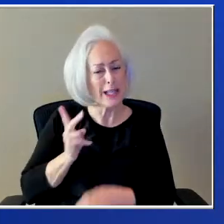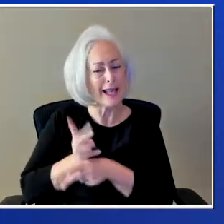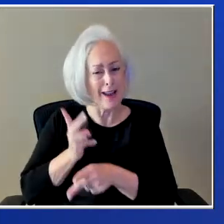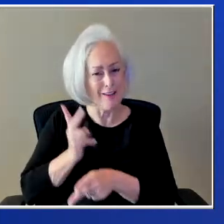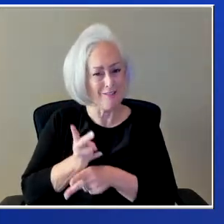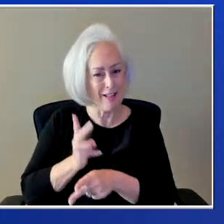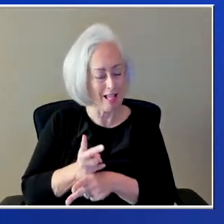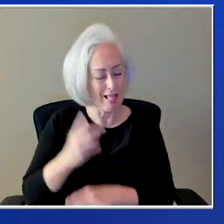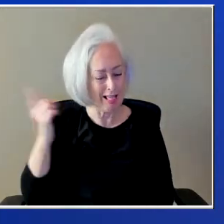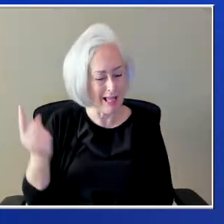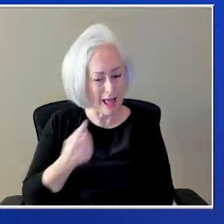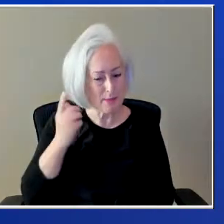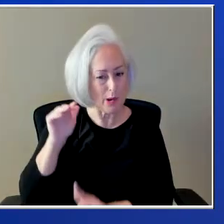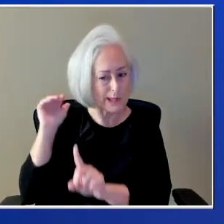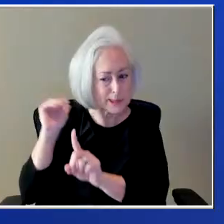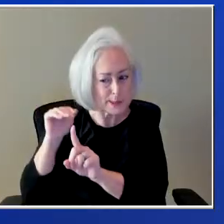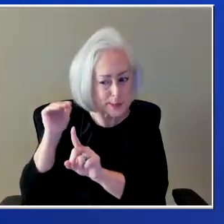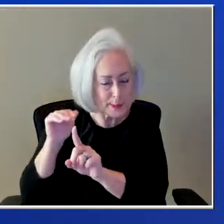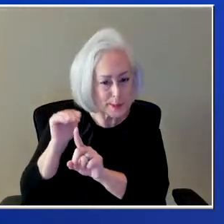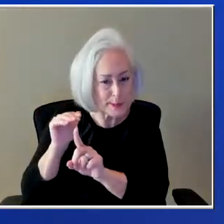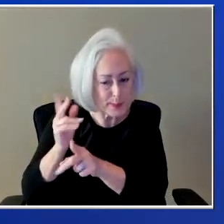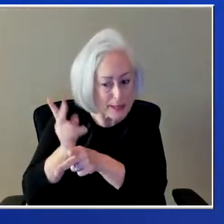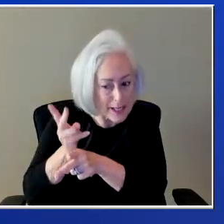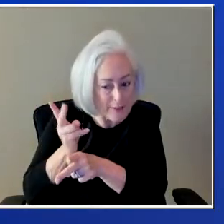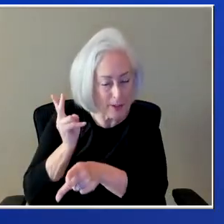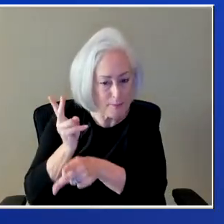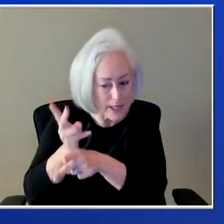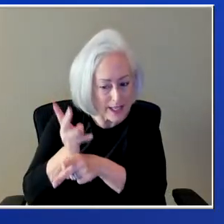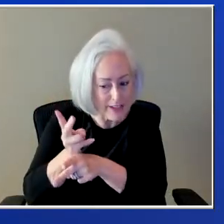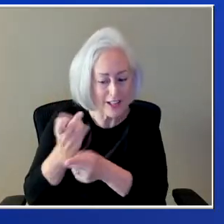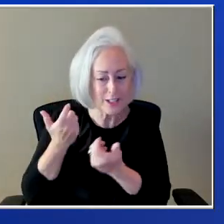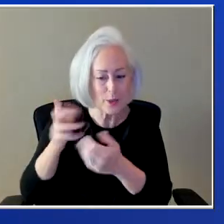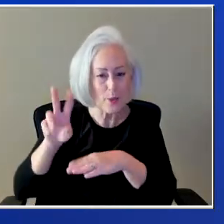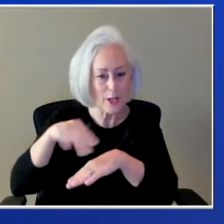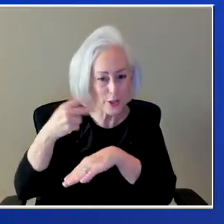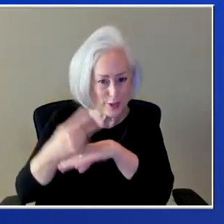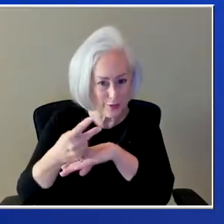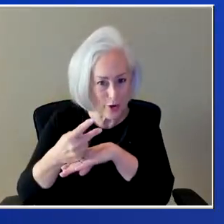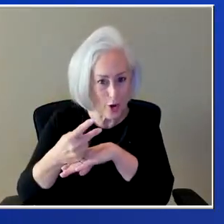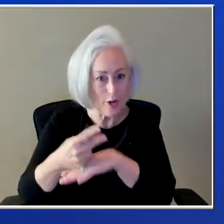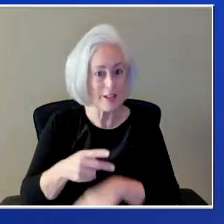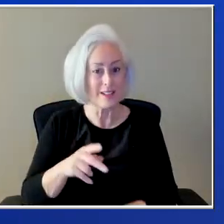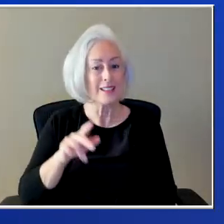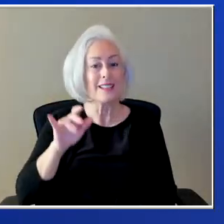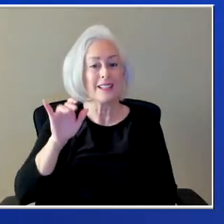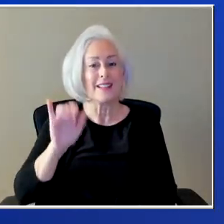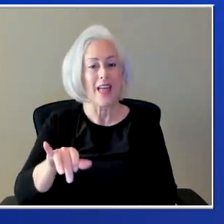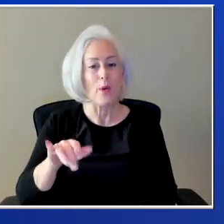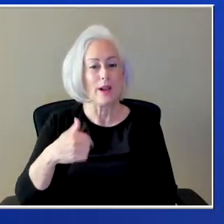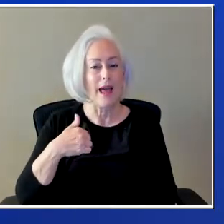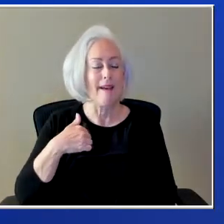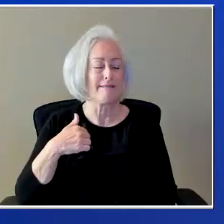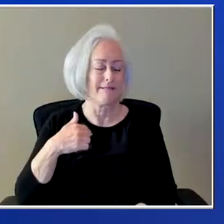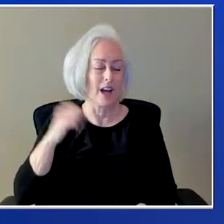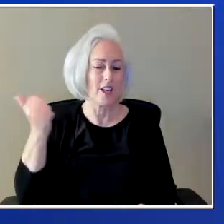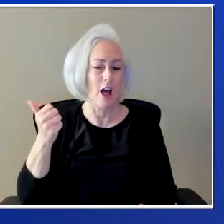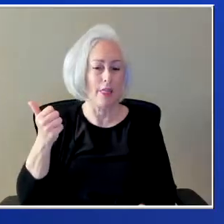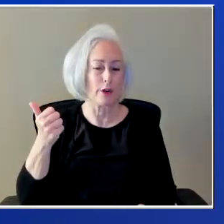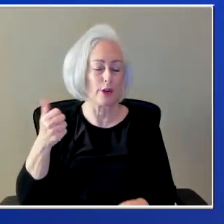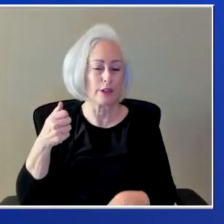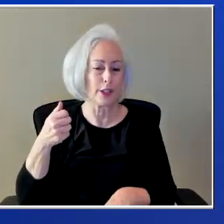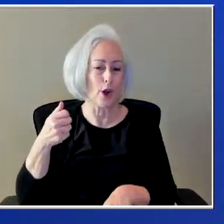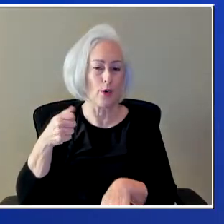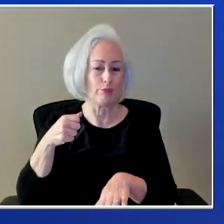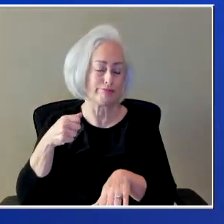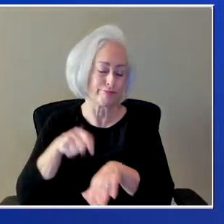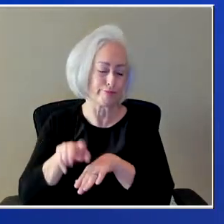constantly telling her, be careful, I don't want her to fall, because that would give another setback. But without this surgery, frankly, she would have